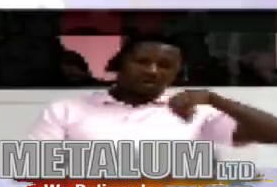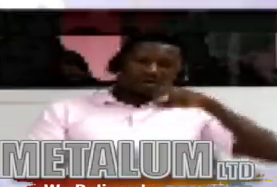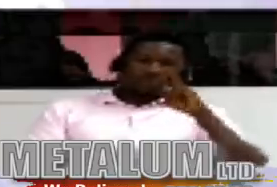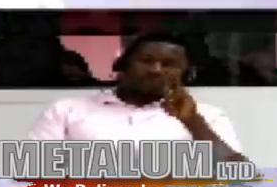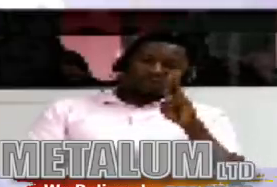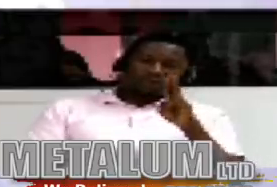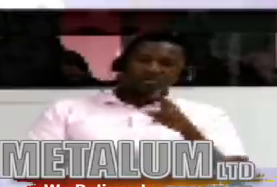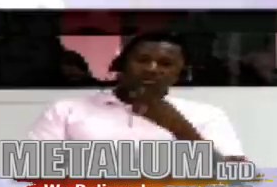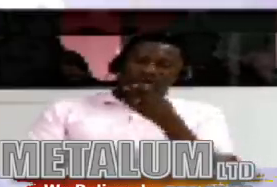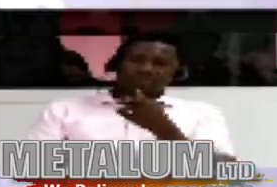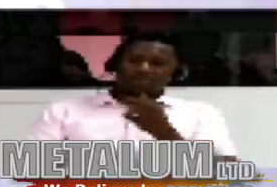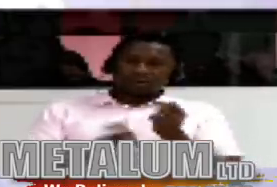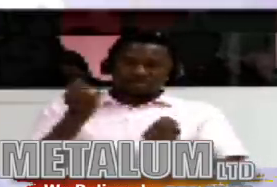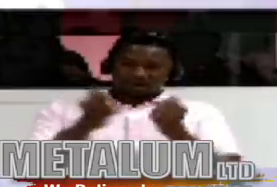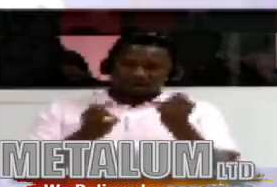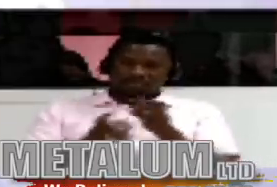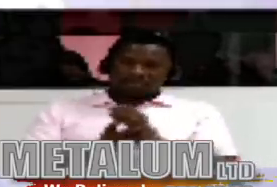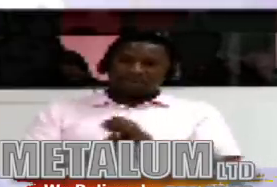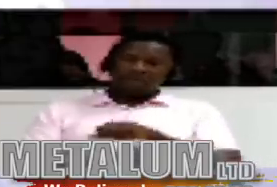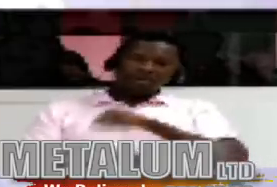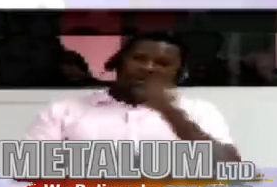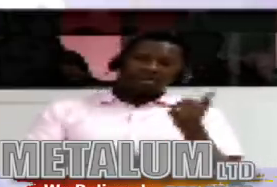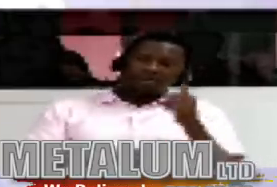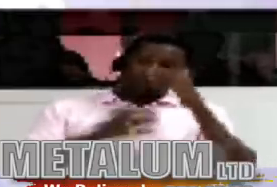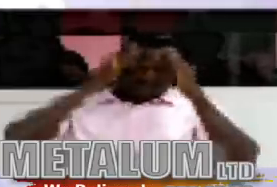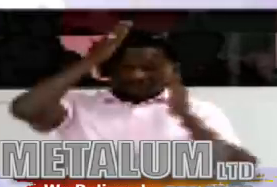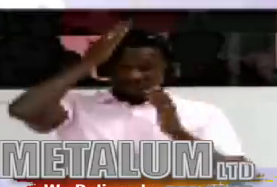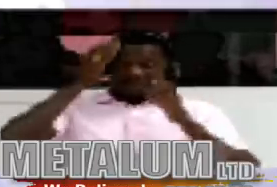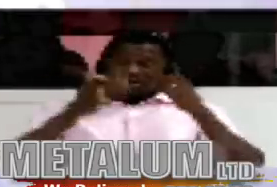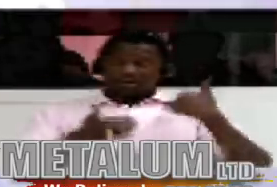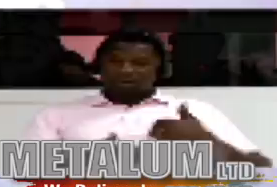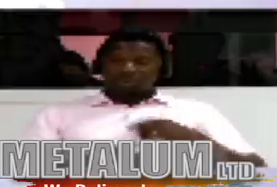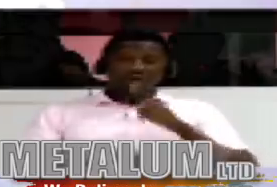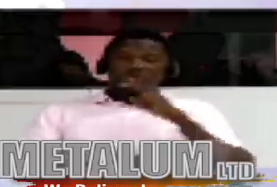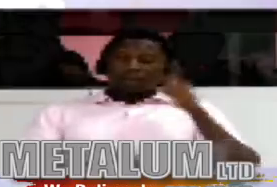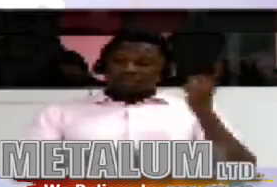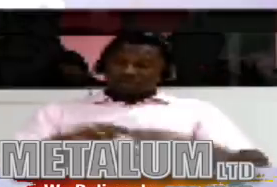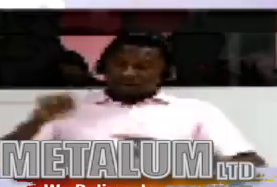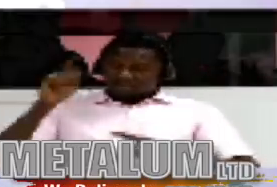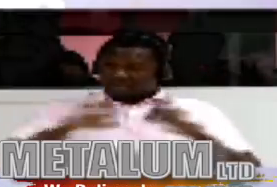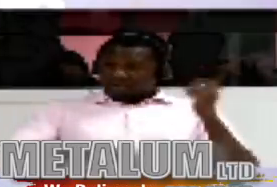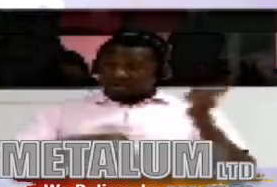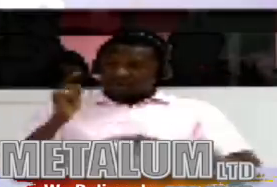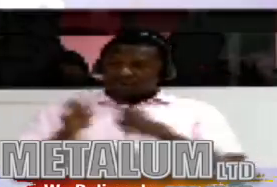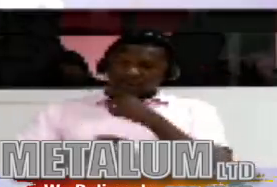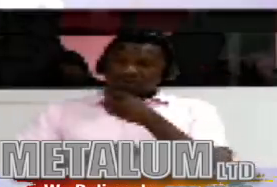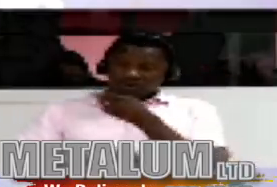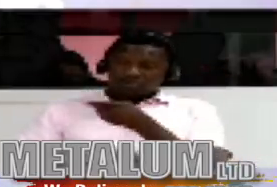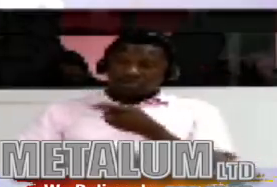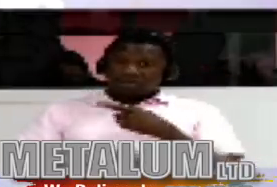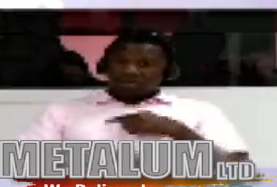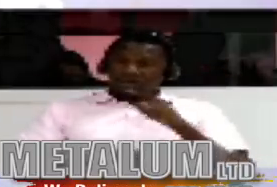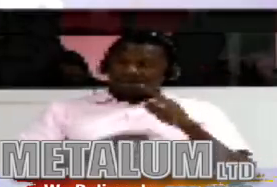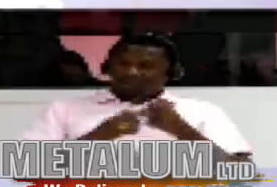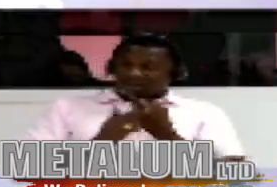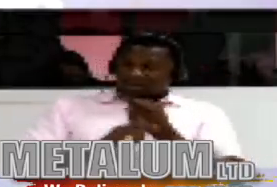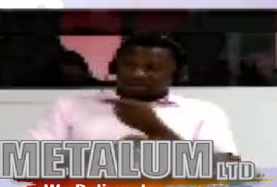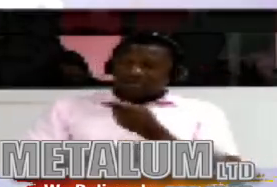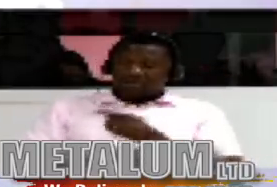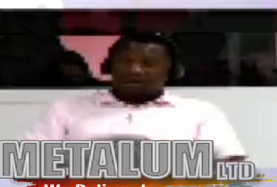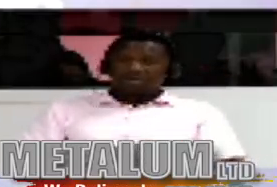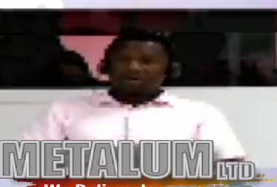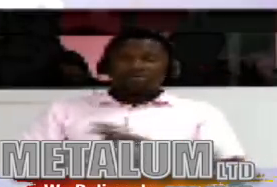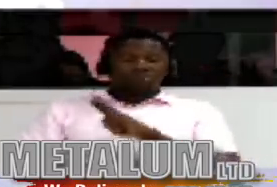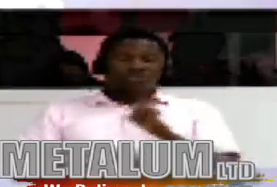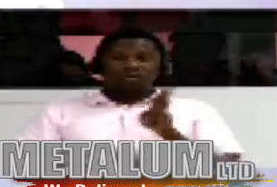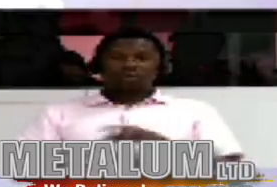the soldiers who were beating you, did they cause any injuries? No. They don't.